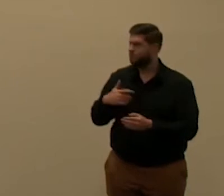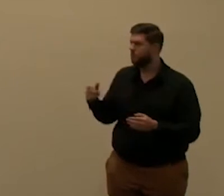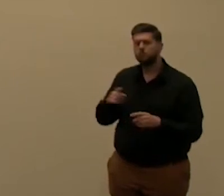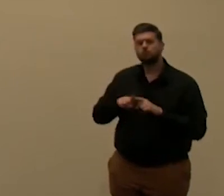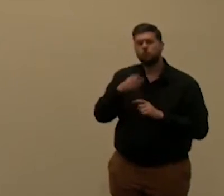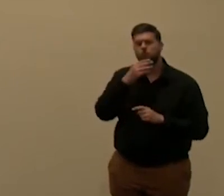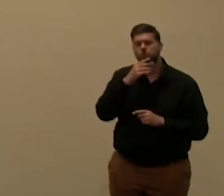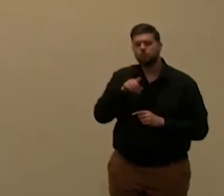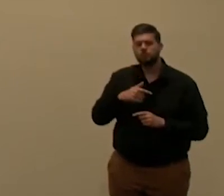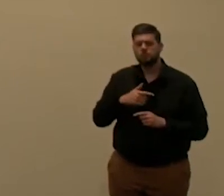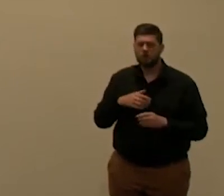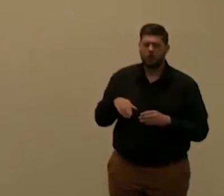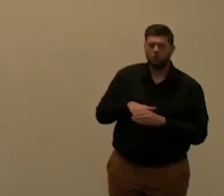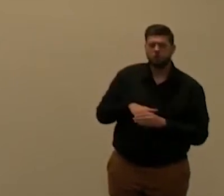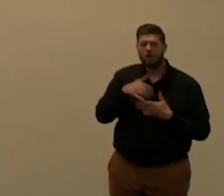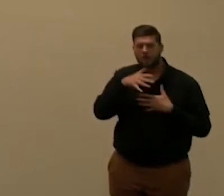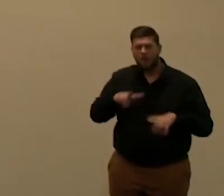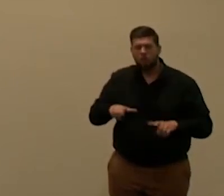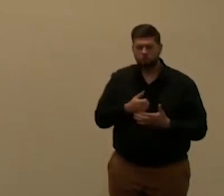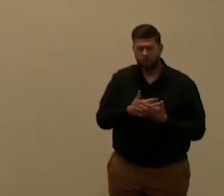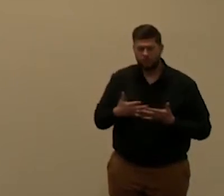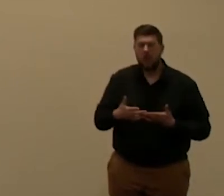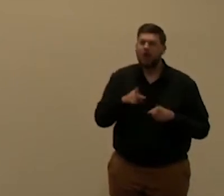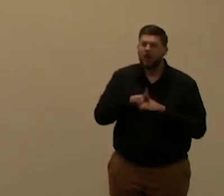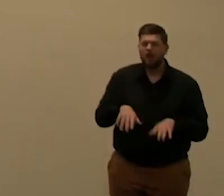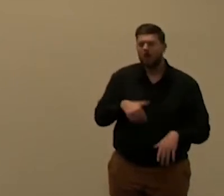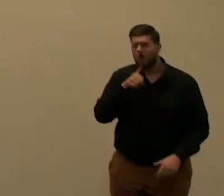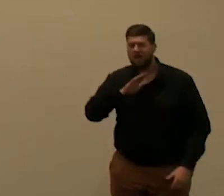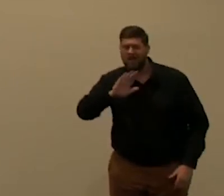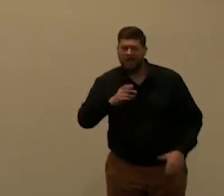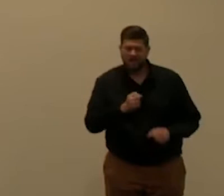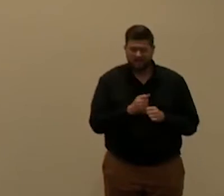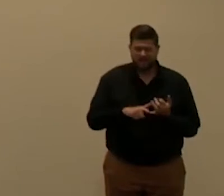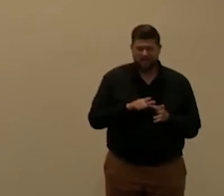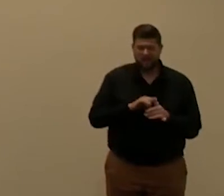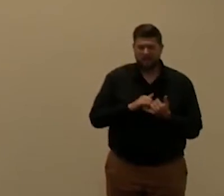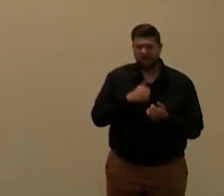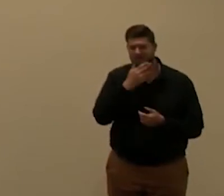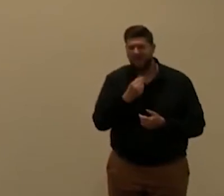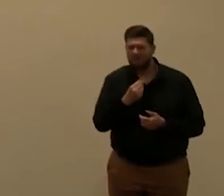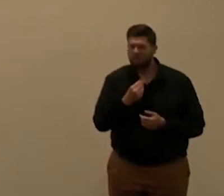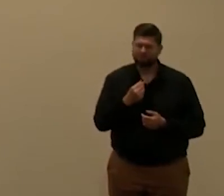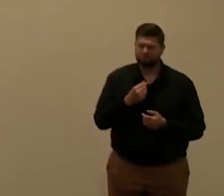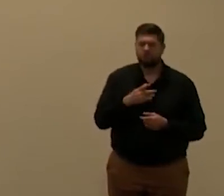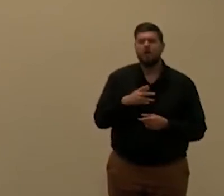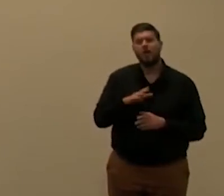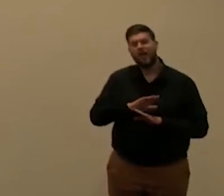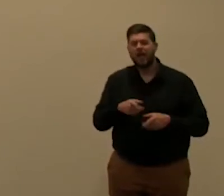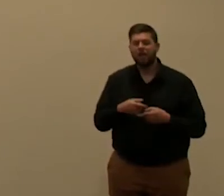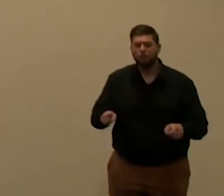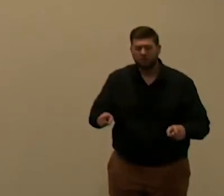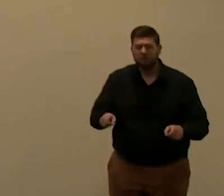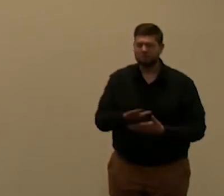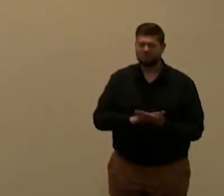the typical "hey guys," but "hi everyone." It's always better. Video content has